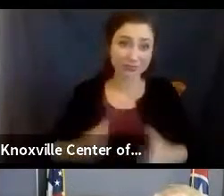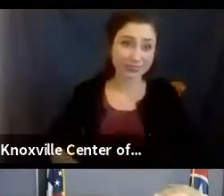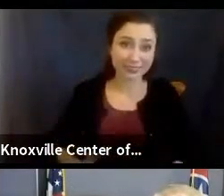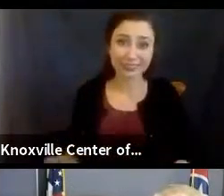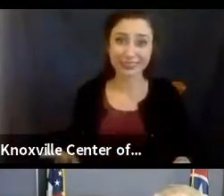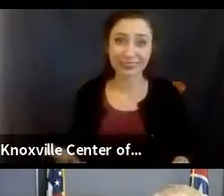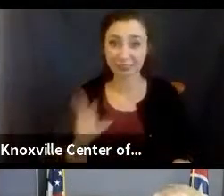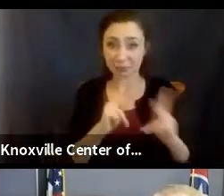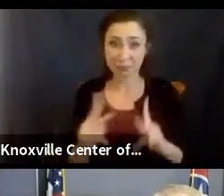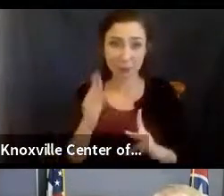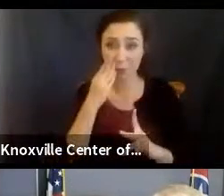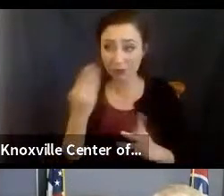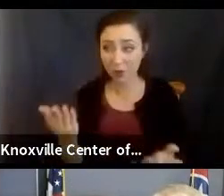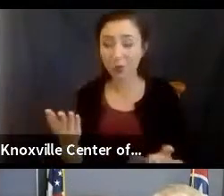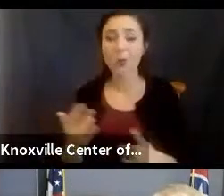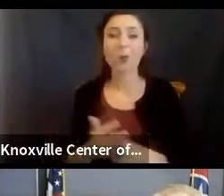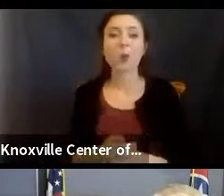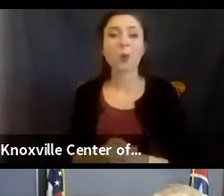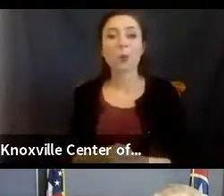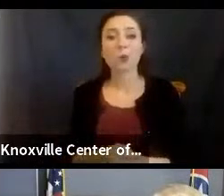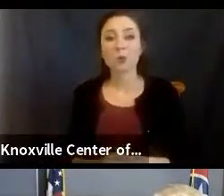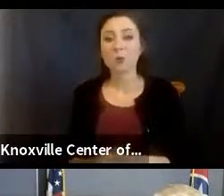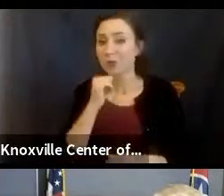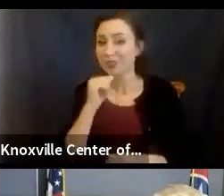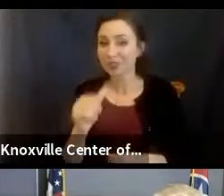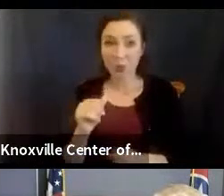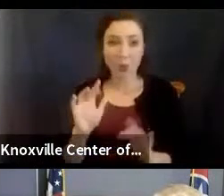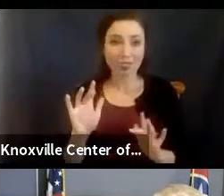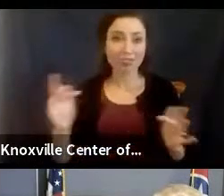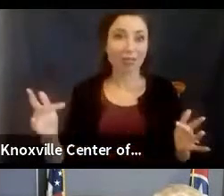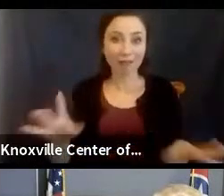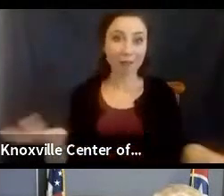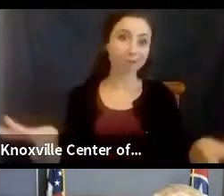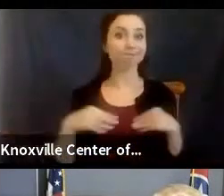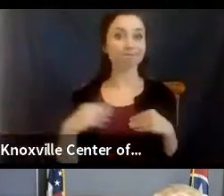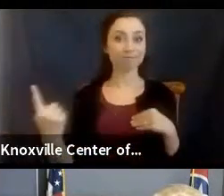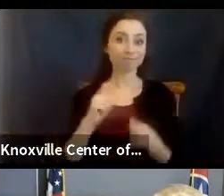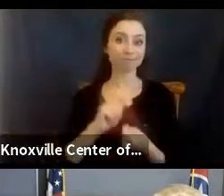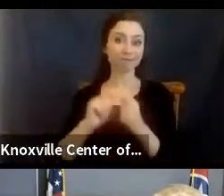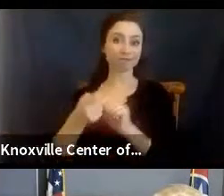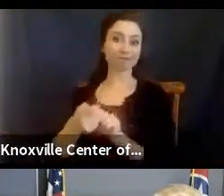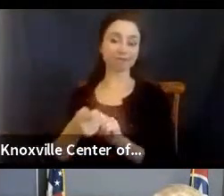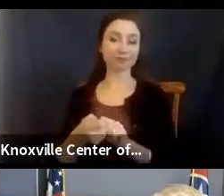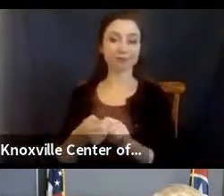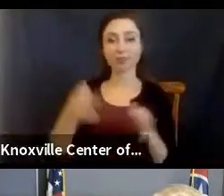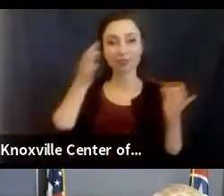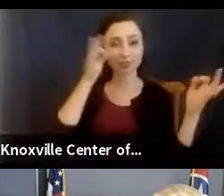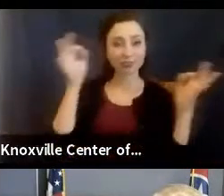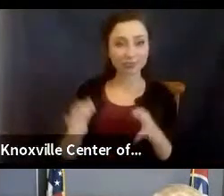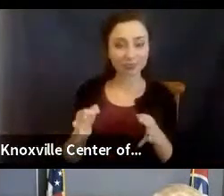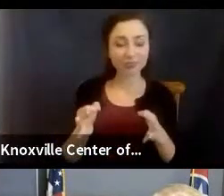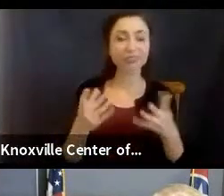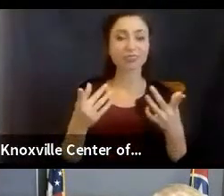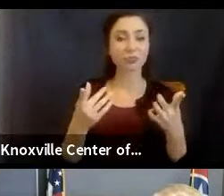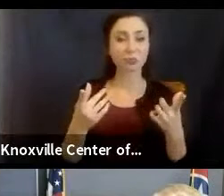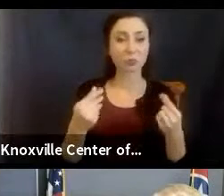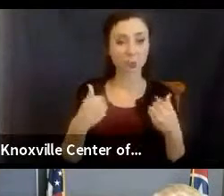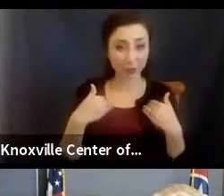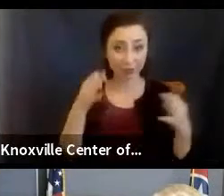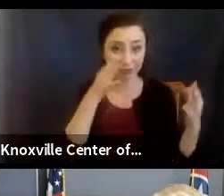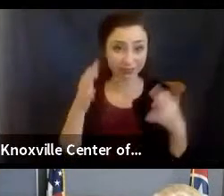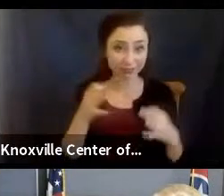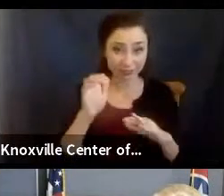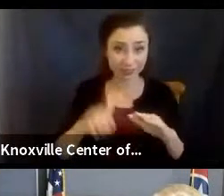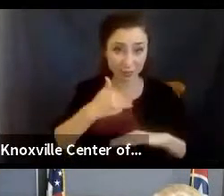citizens. So we don't take anything lightly. But in terms of making the decisions that we do, they